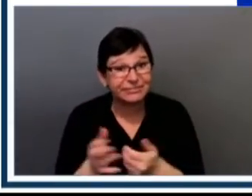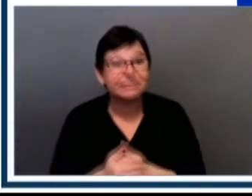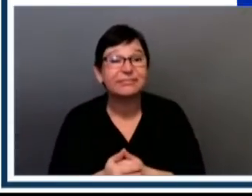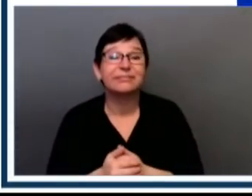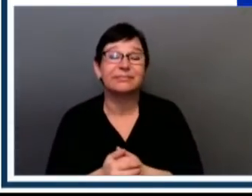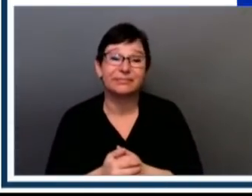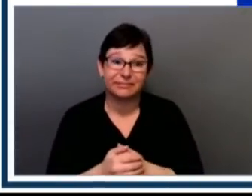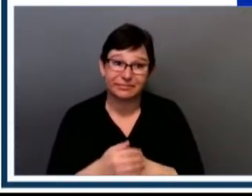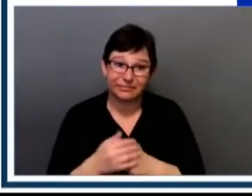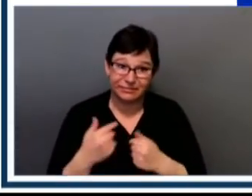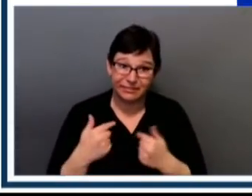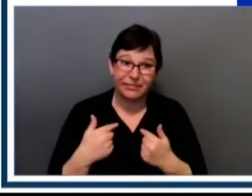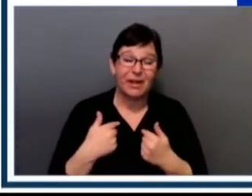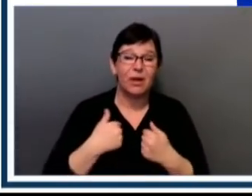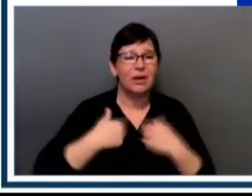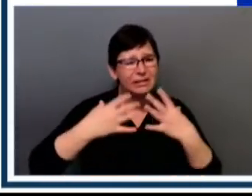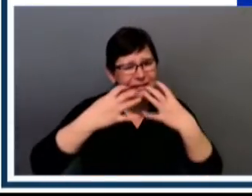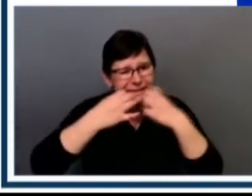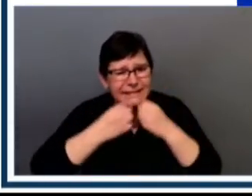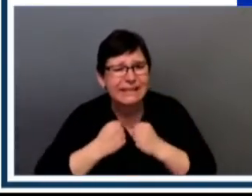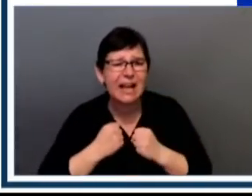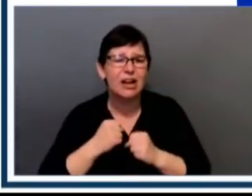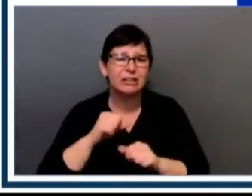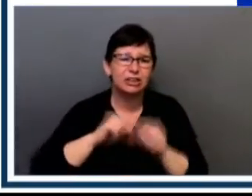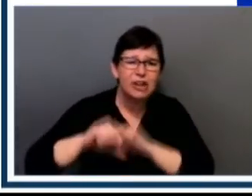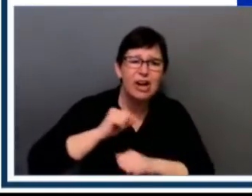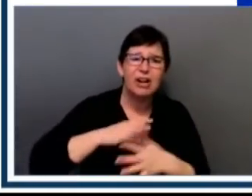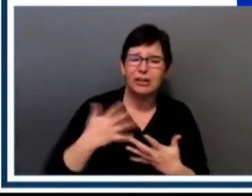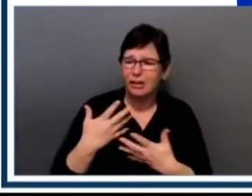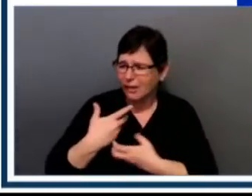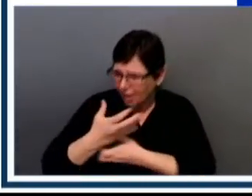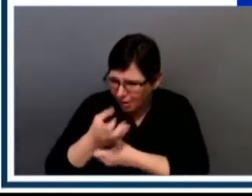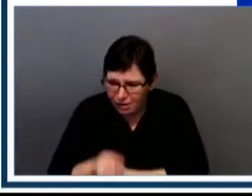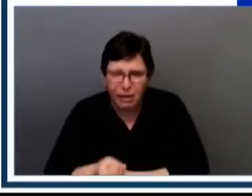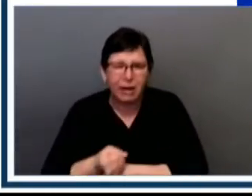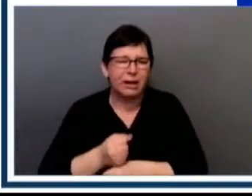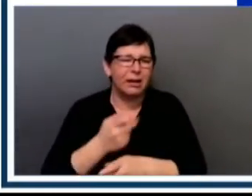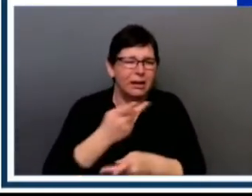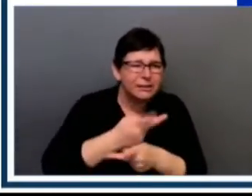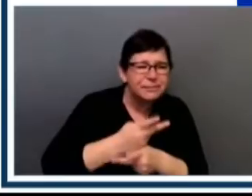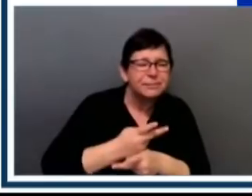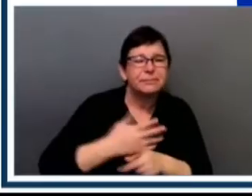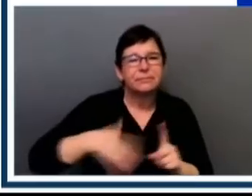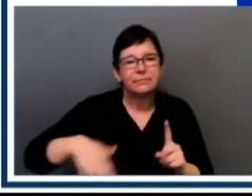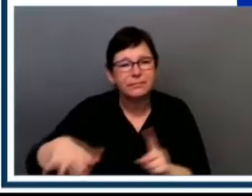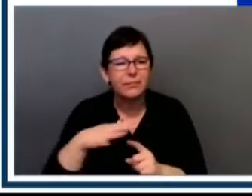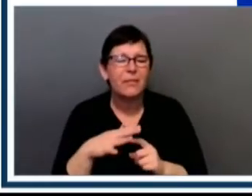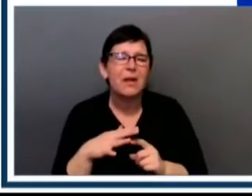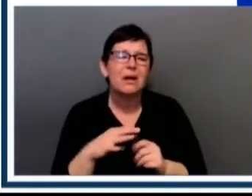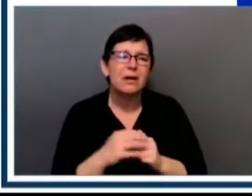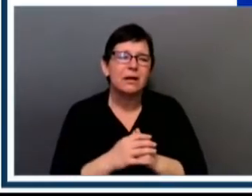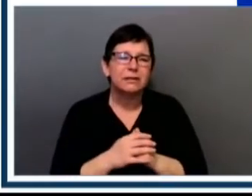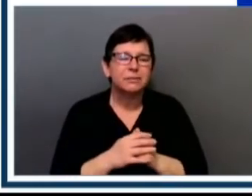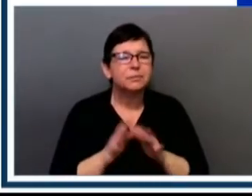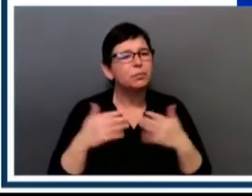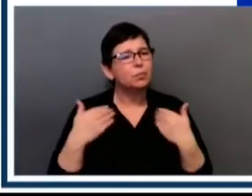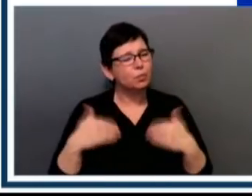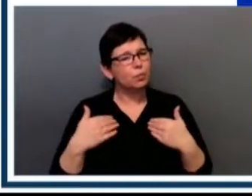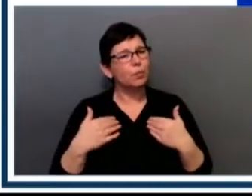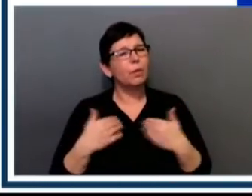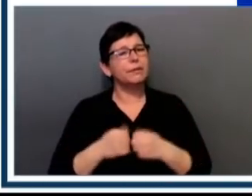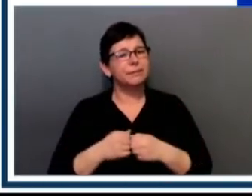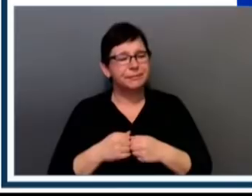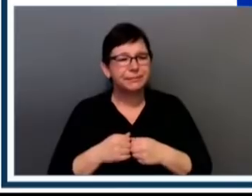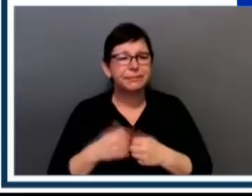do care about one another, but there is a lot of emotion, and there's incredible amount of division, and I do think that sadly